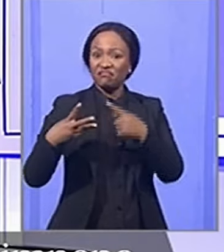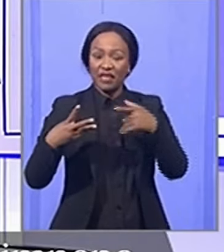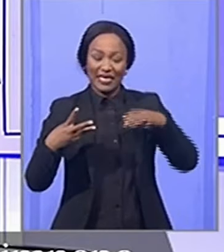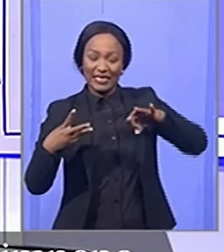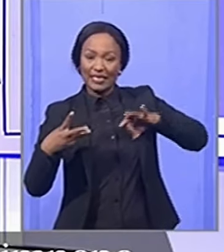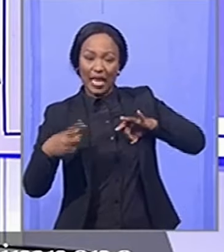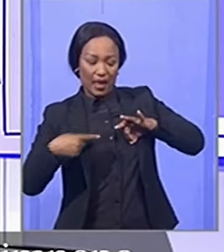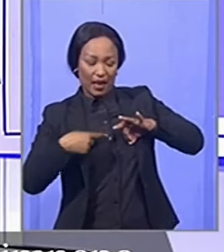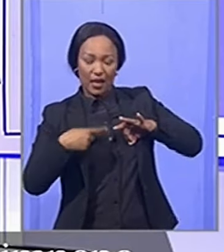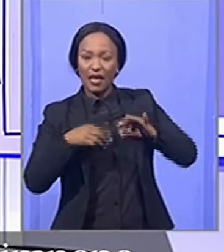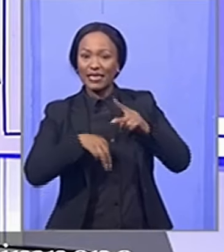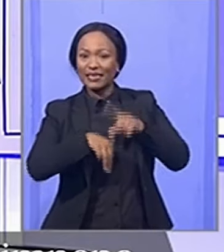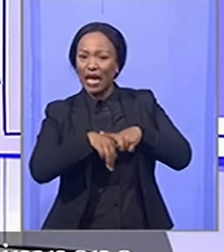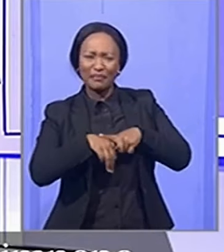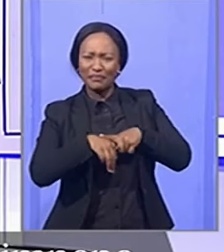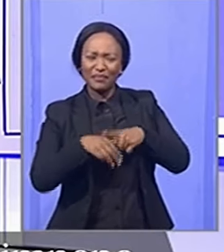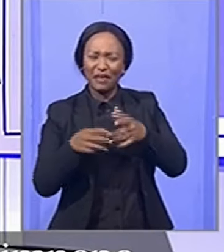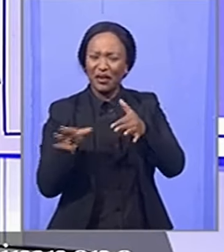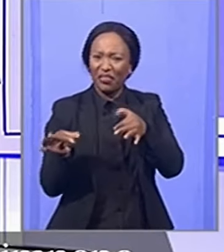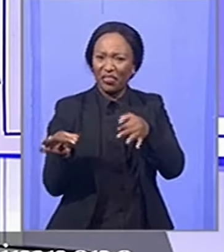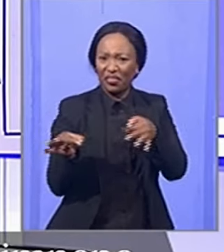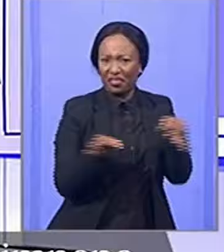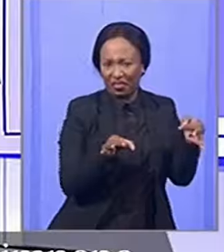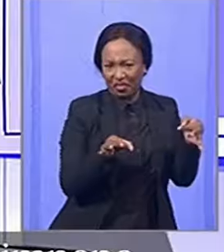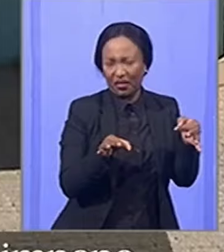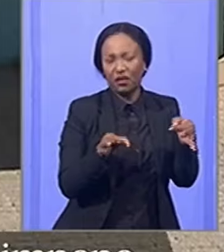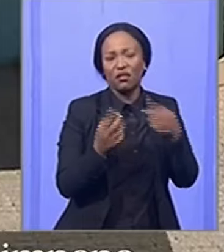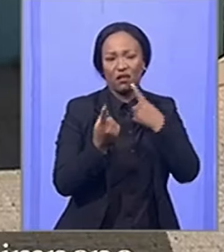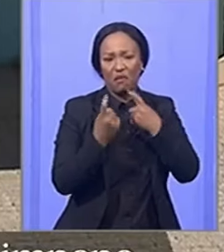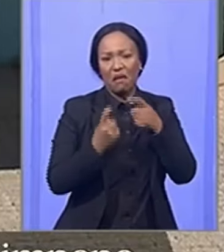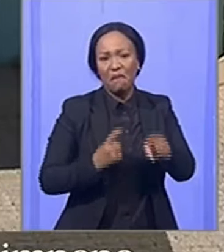fumana meputso ya bona morao ho nako.